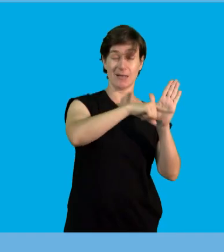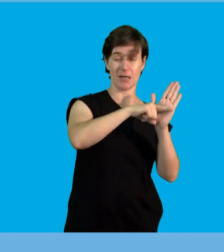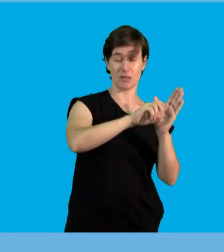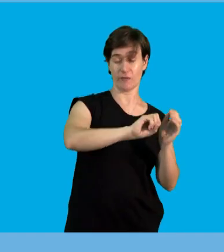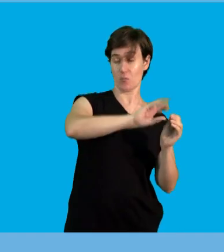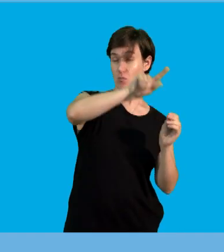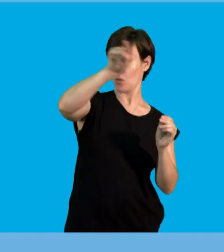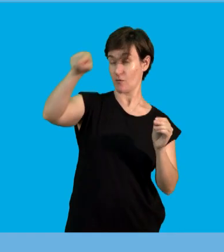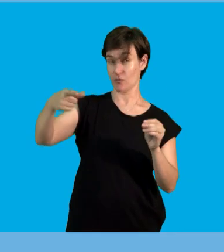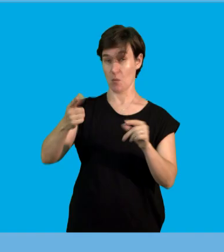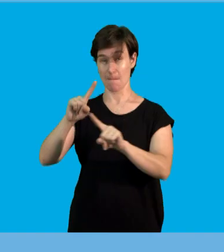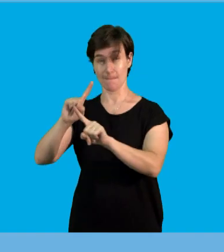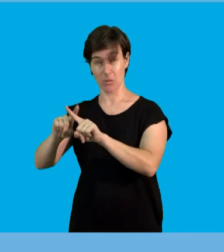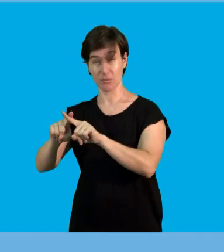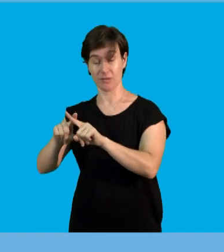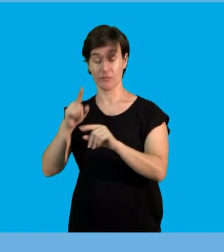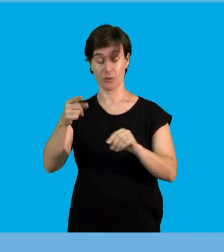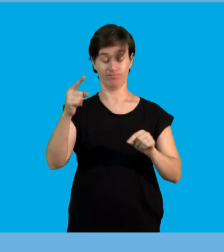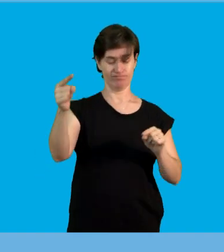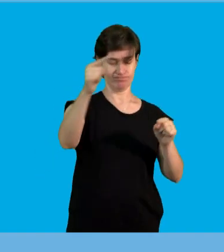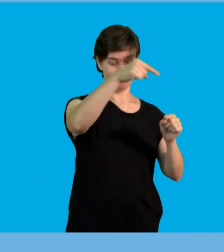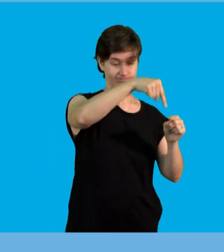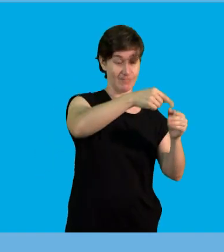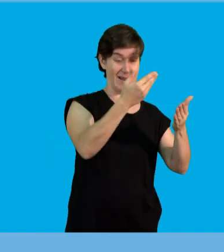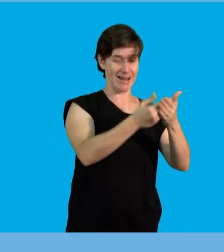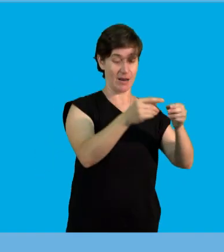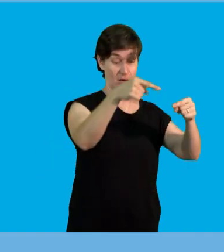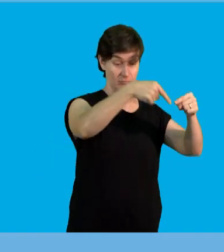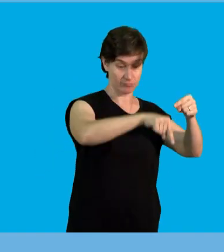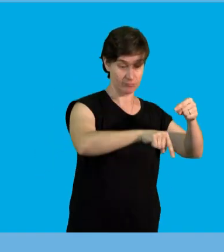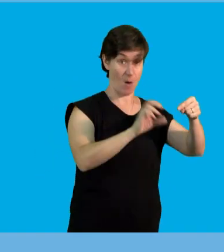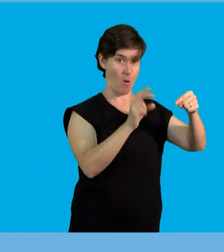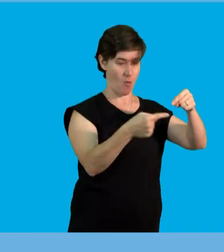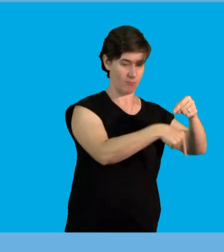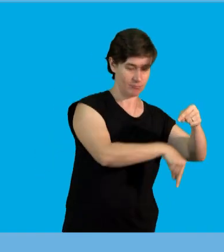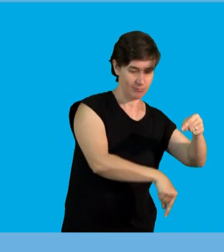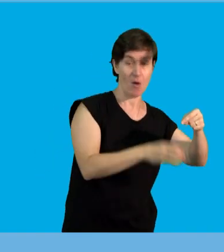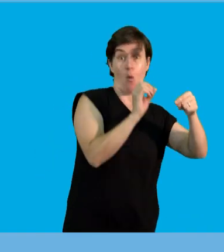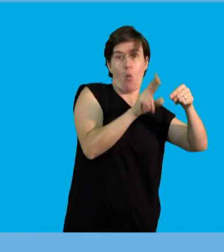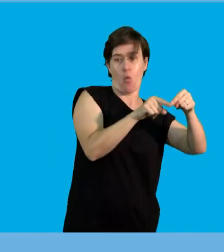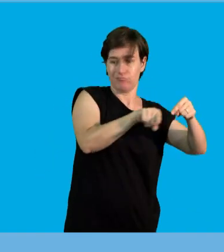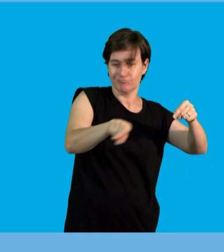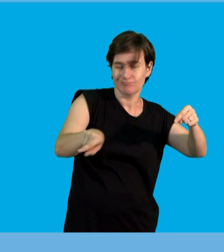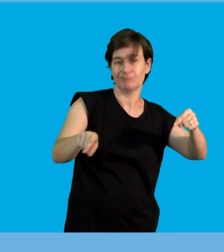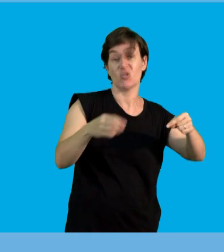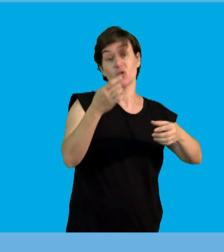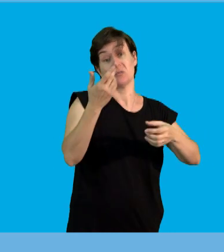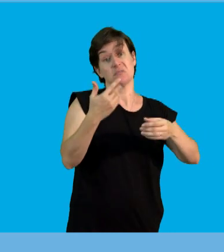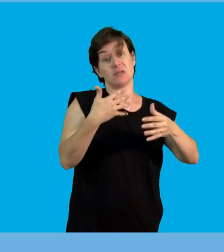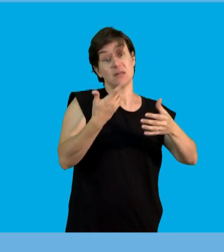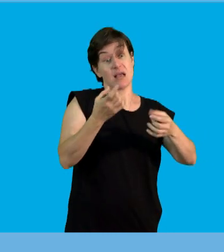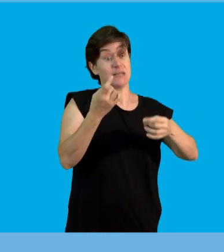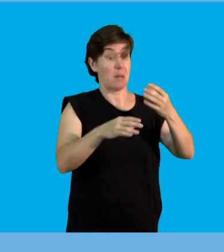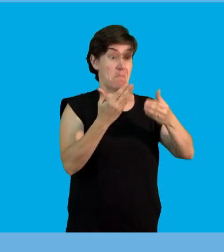negative terminal to the positive terminal, when it gets to this point, it has to divide. Some of the current will go through this